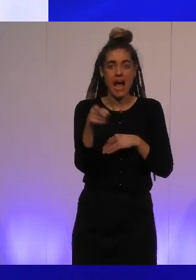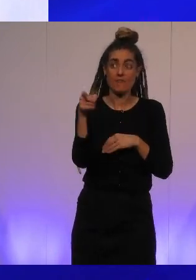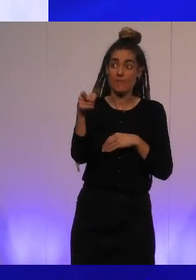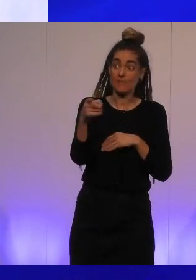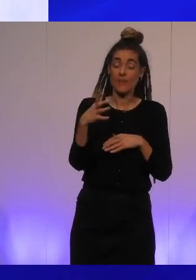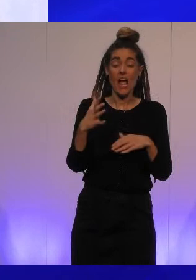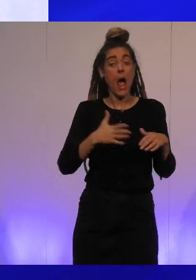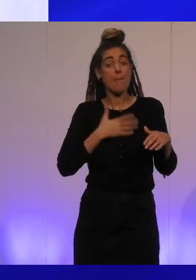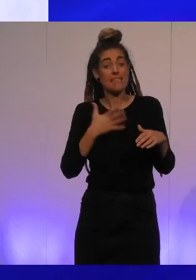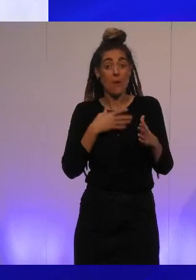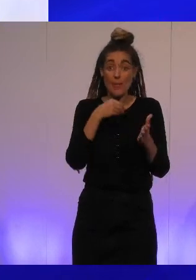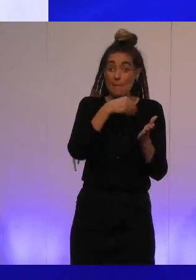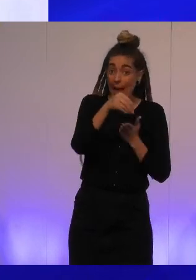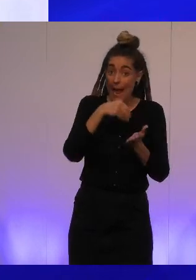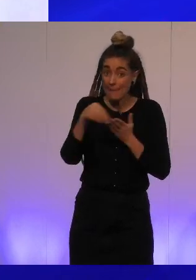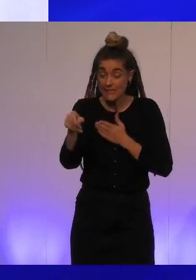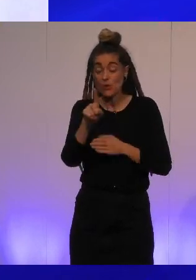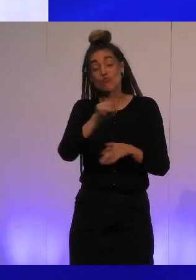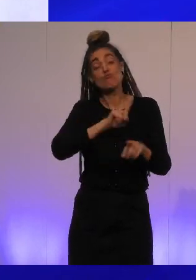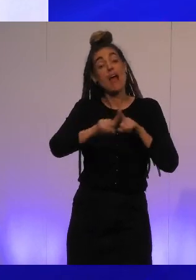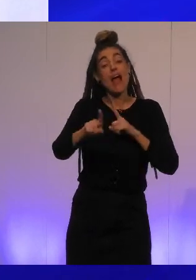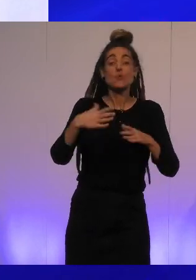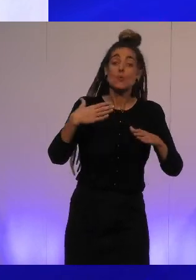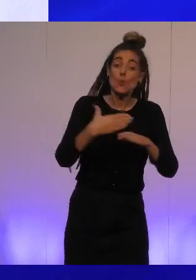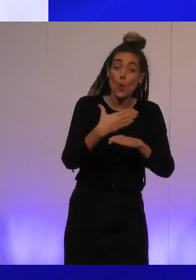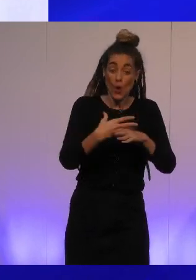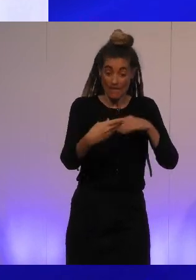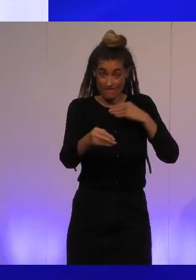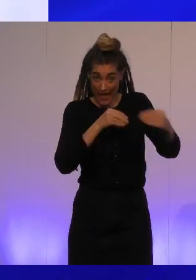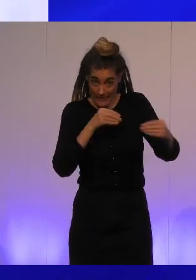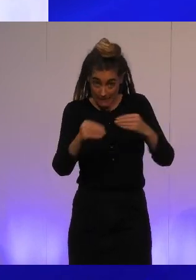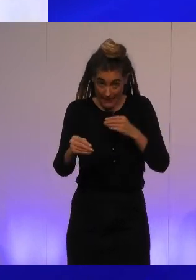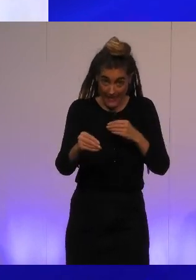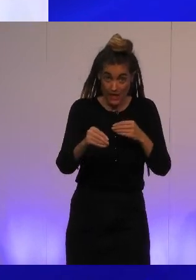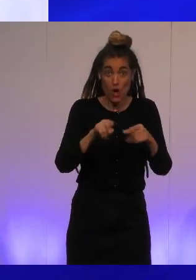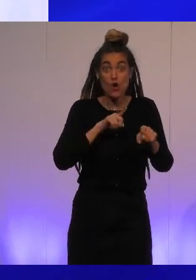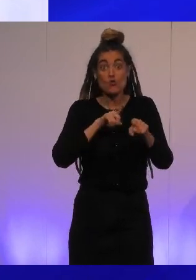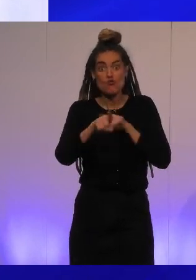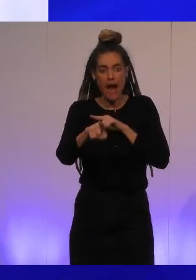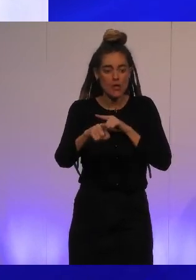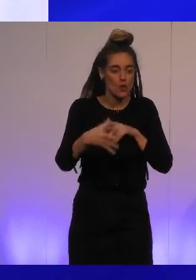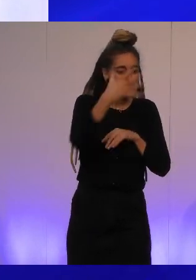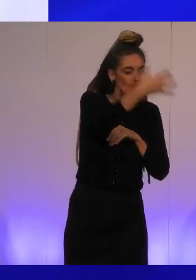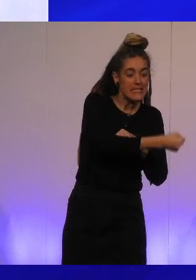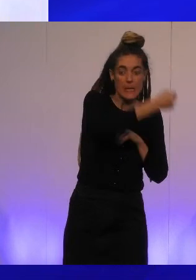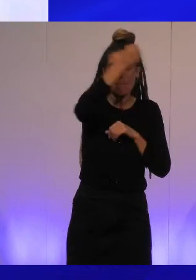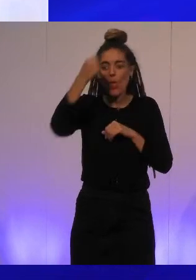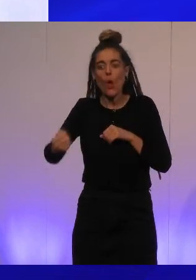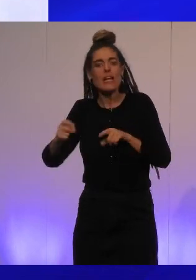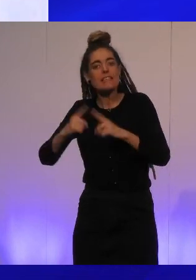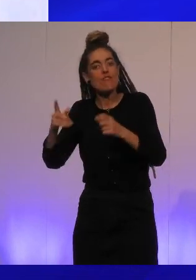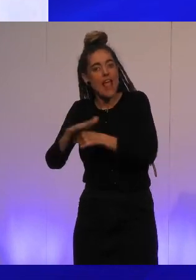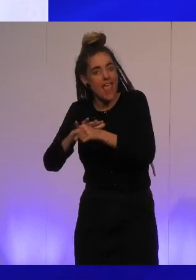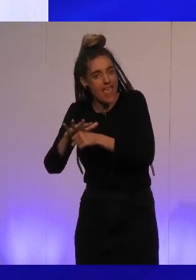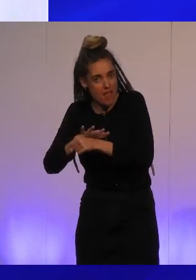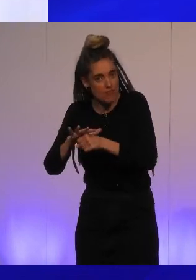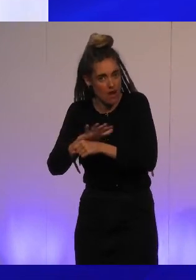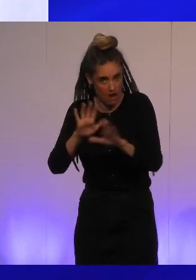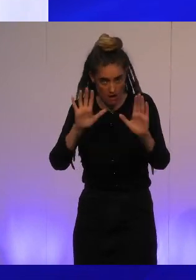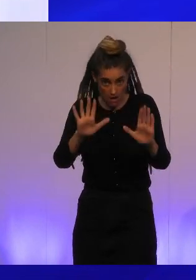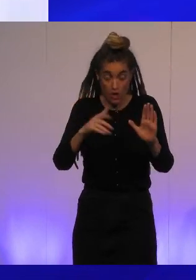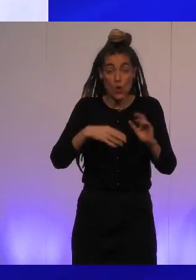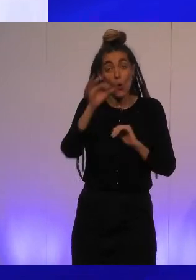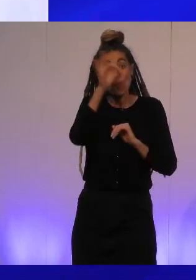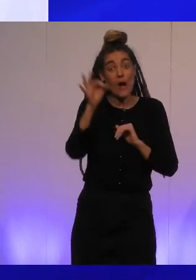been working really flexibly over the last year, having to redeploy people from the normal areas of work to different areas of work. So this question